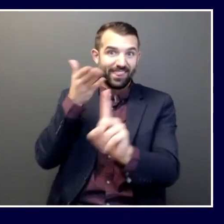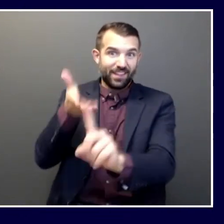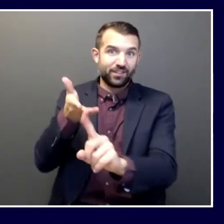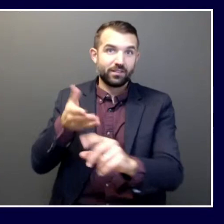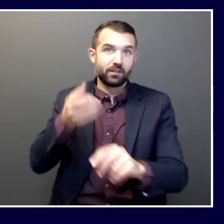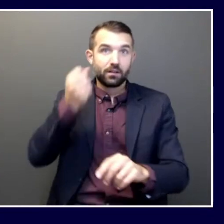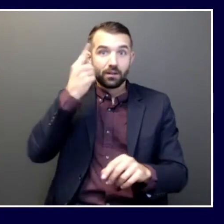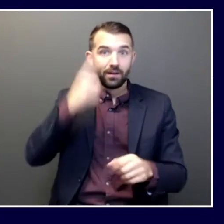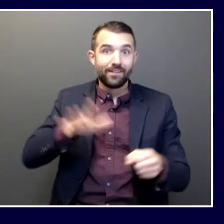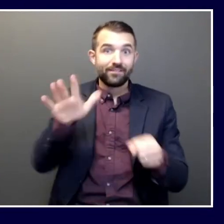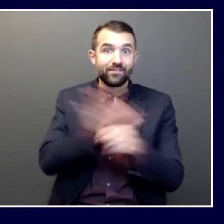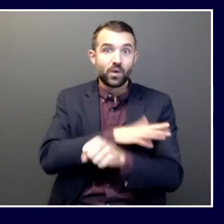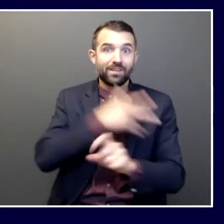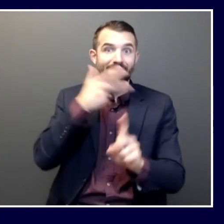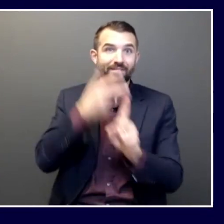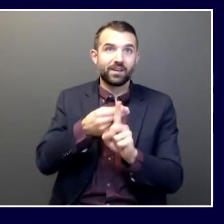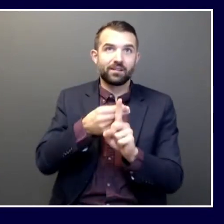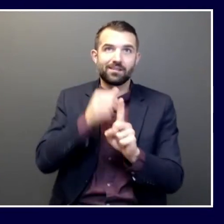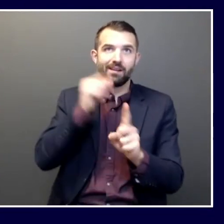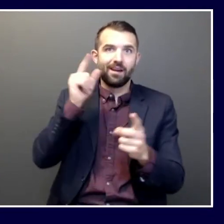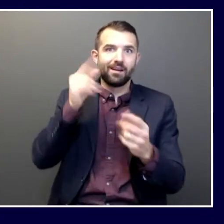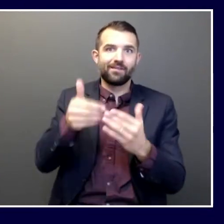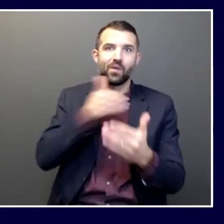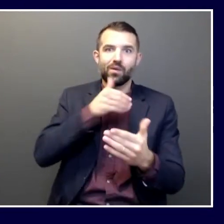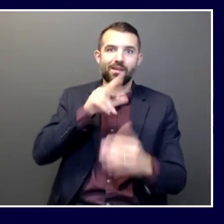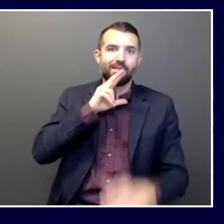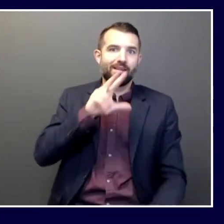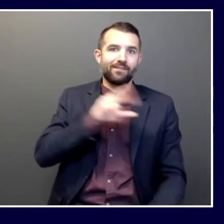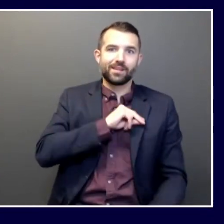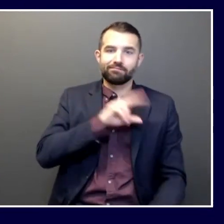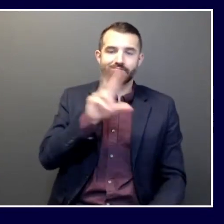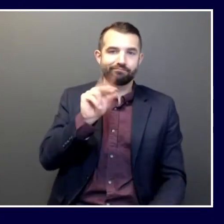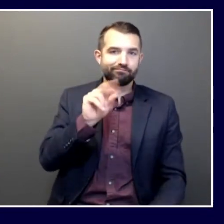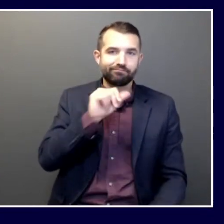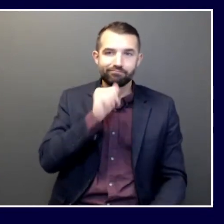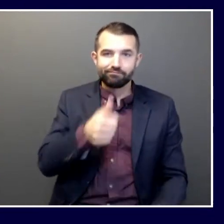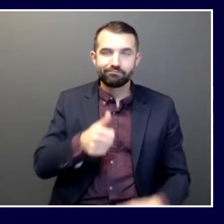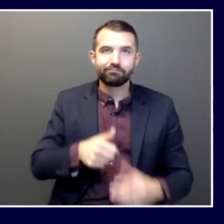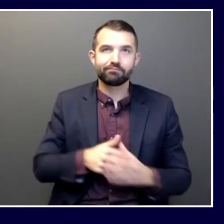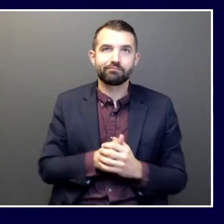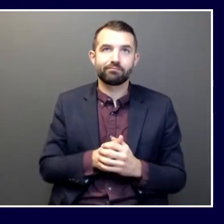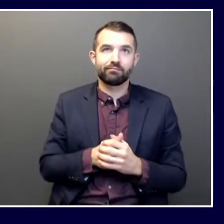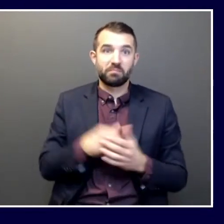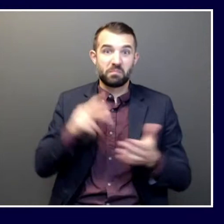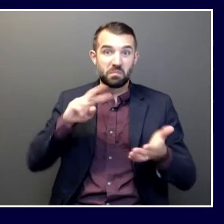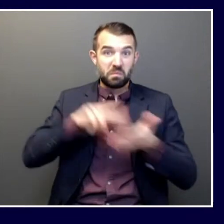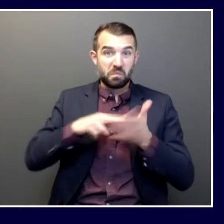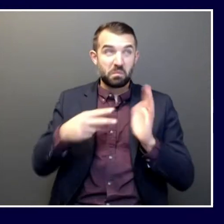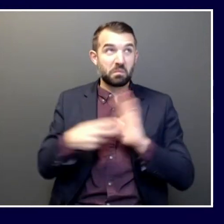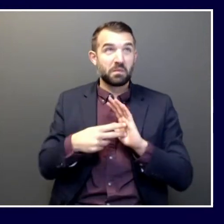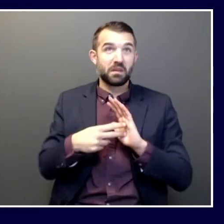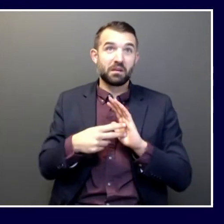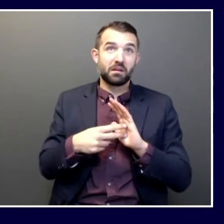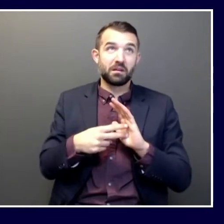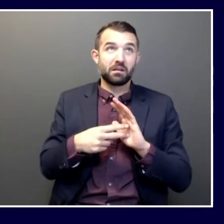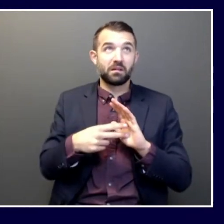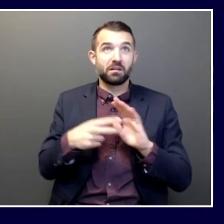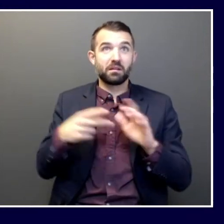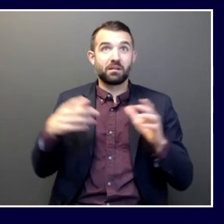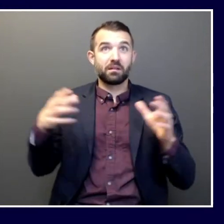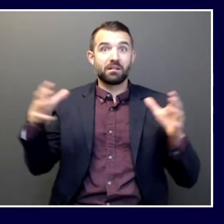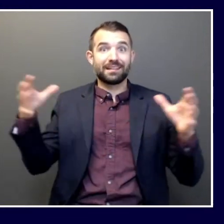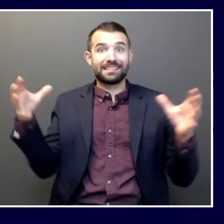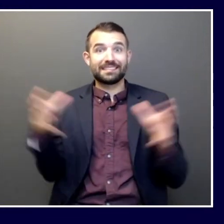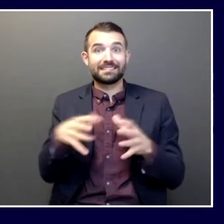before Thanksgiving. So does that mean that, group gatherings for